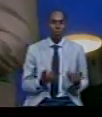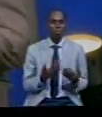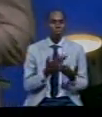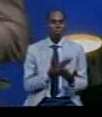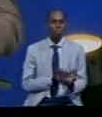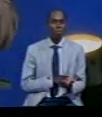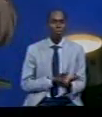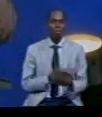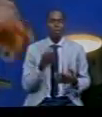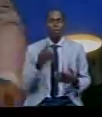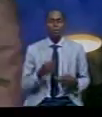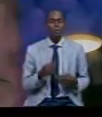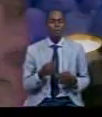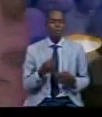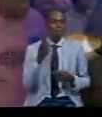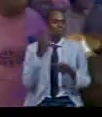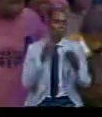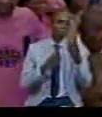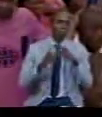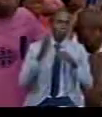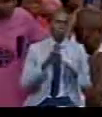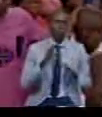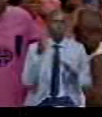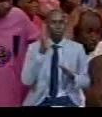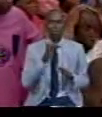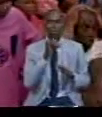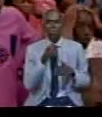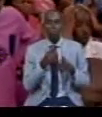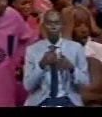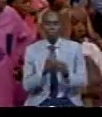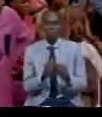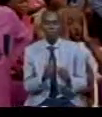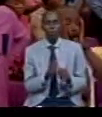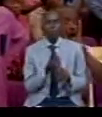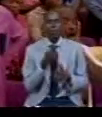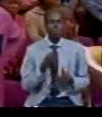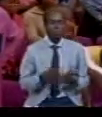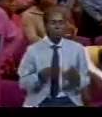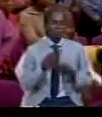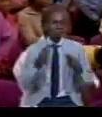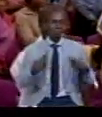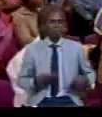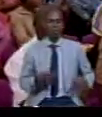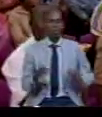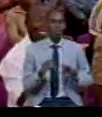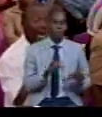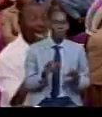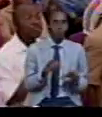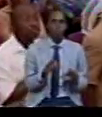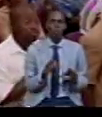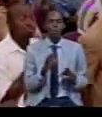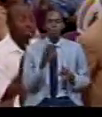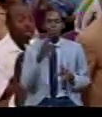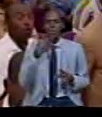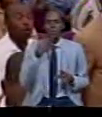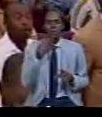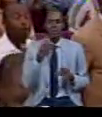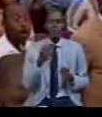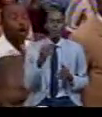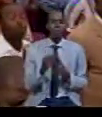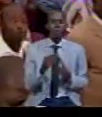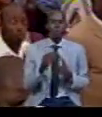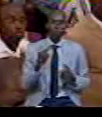those details, go and bring this turtle dove, go and bring this, go to the running water. Speak the word